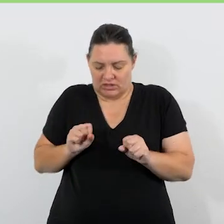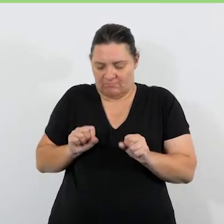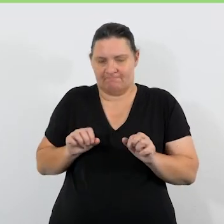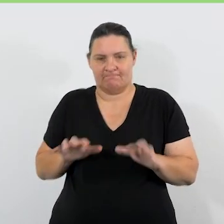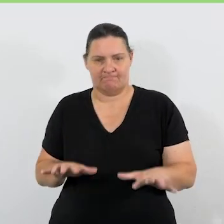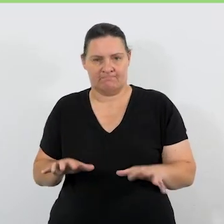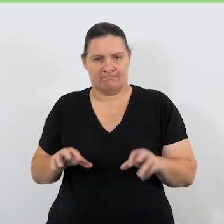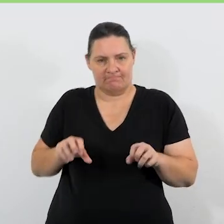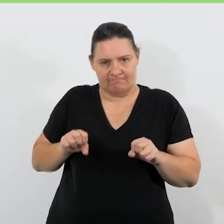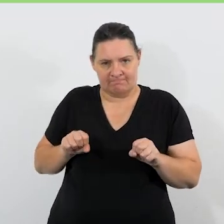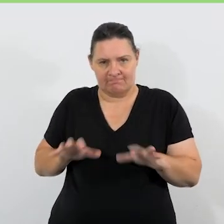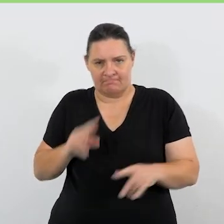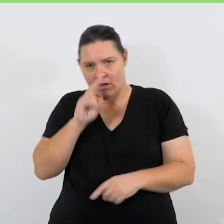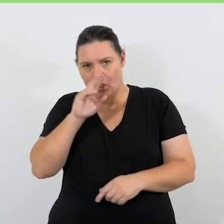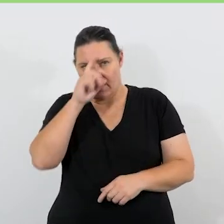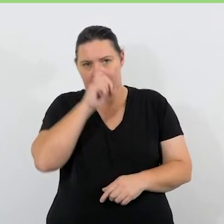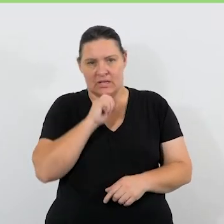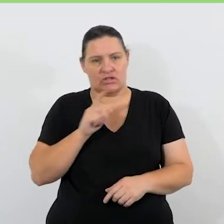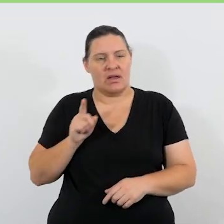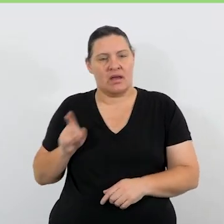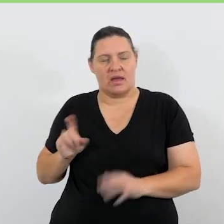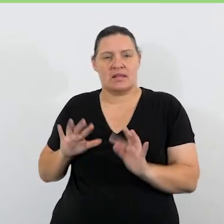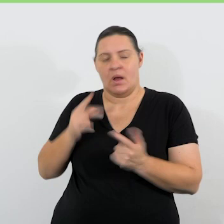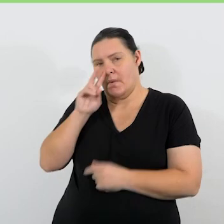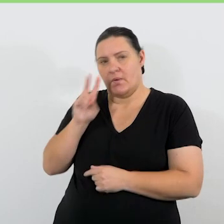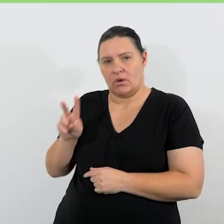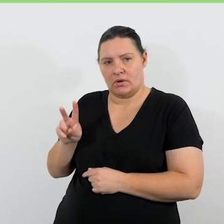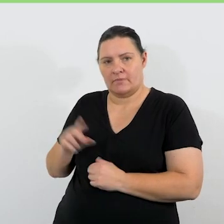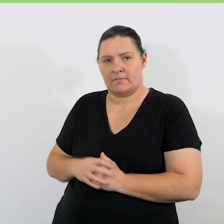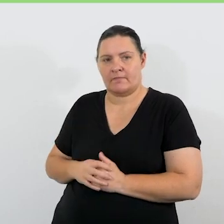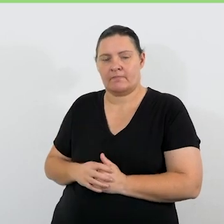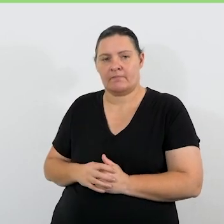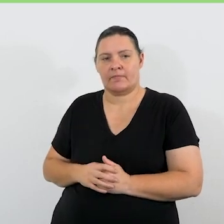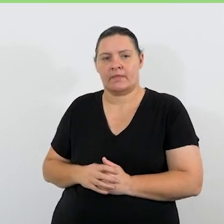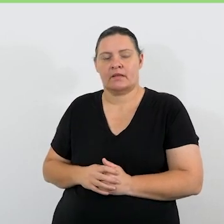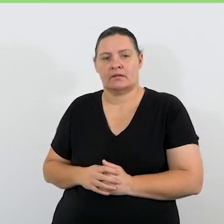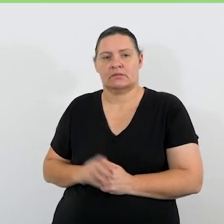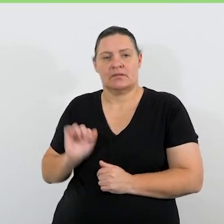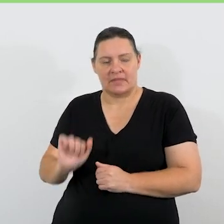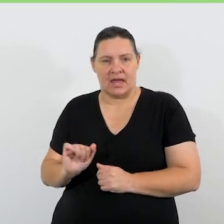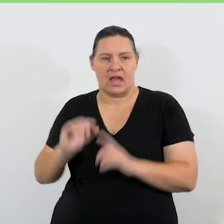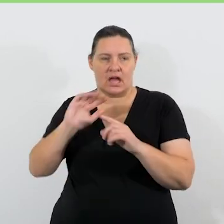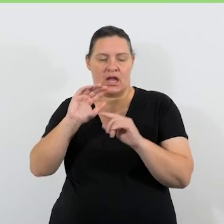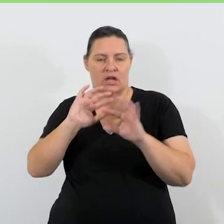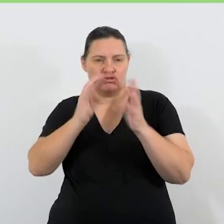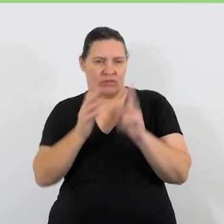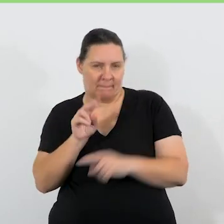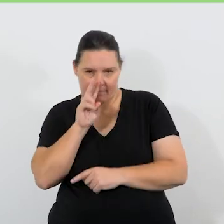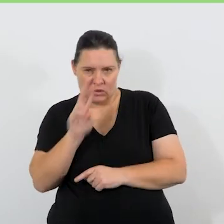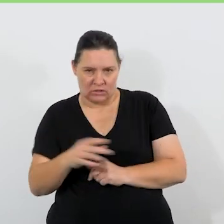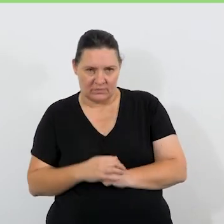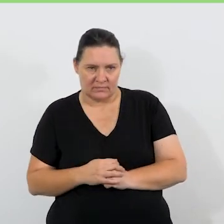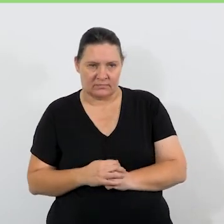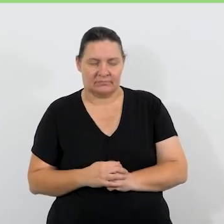and relax. And if you can look at the picture alongside, this is how they look and this is their shape.